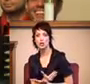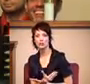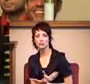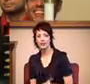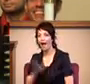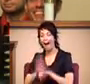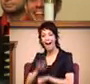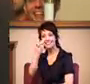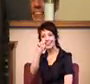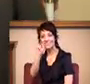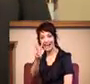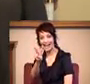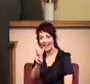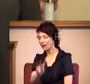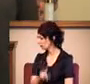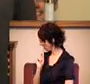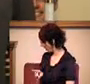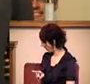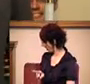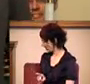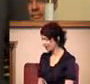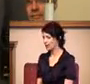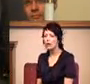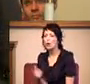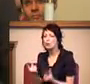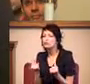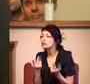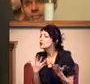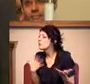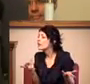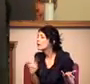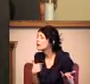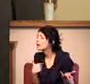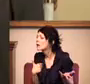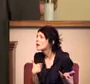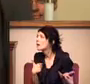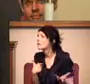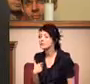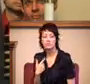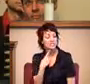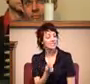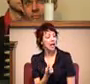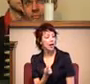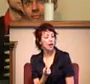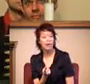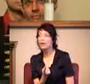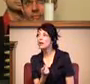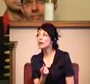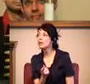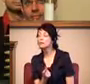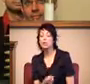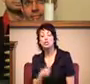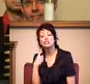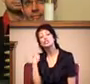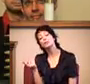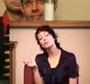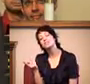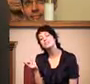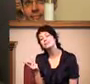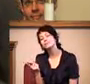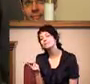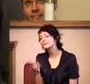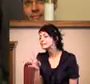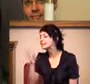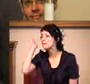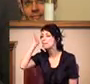on TV. I said, oh, really? What was I doing? She said, Aunt Gladys said, well, she was